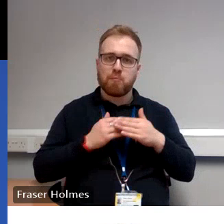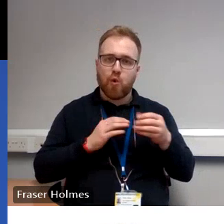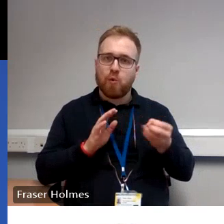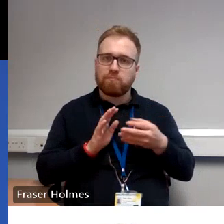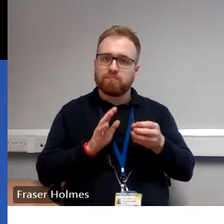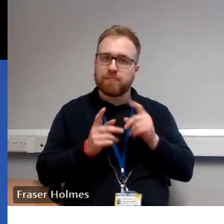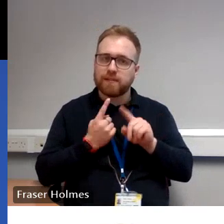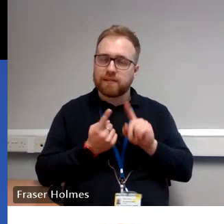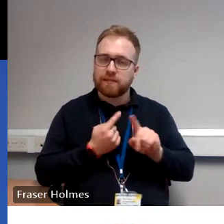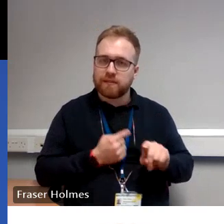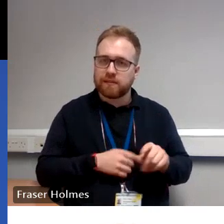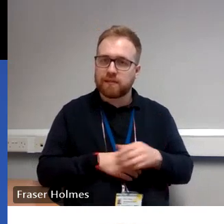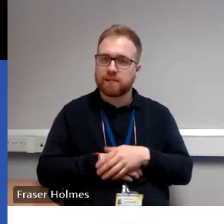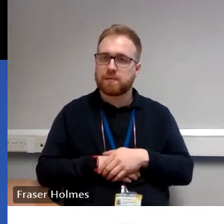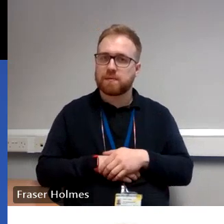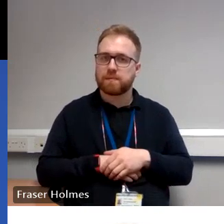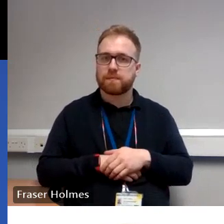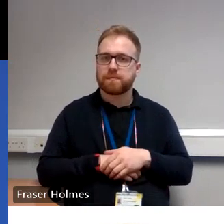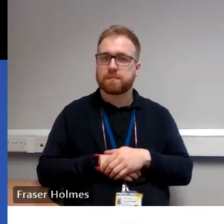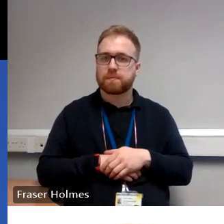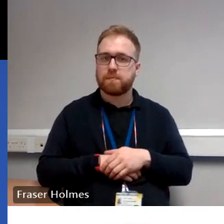responses.